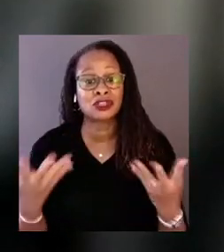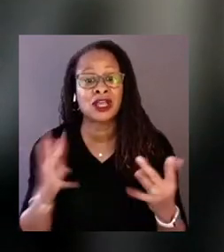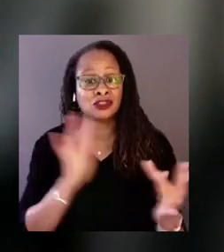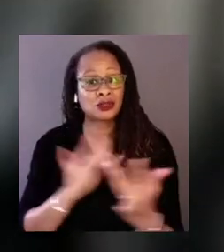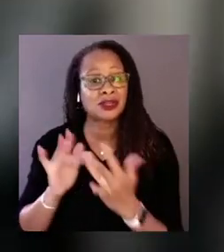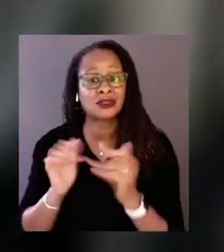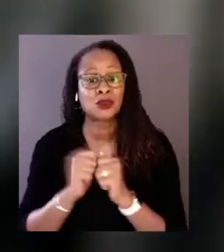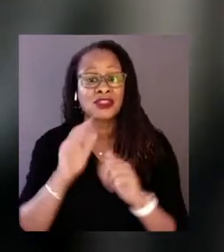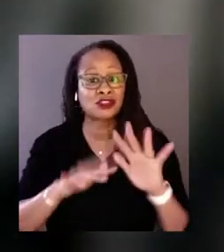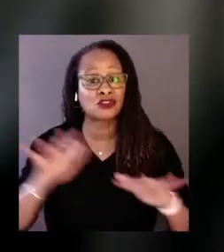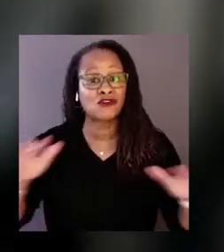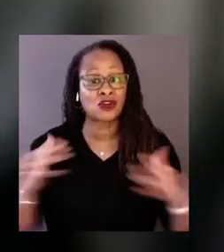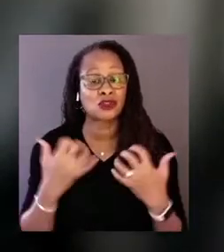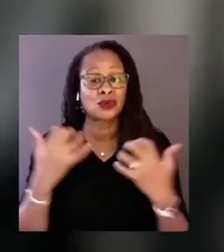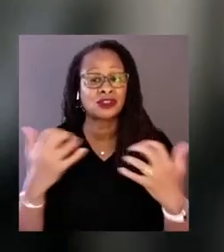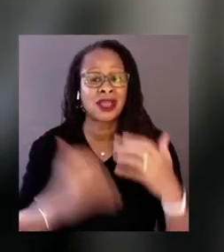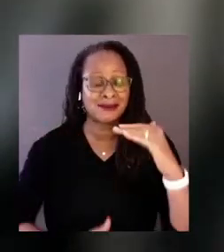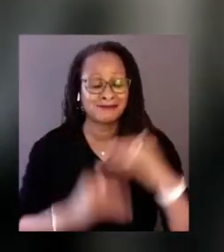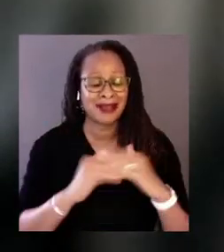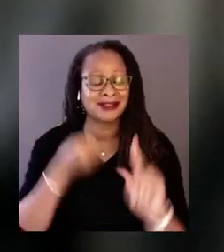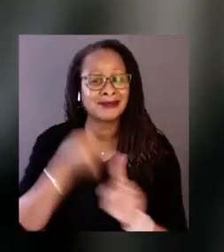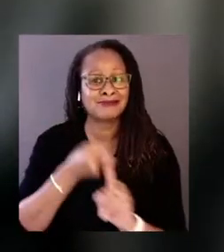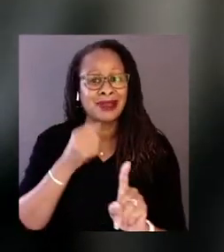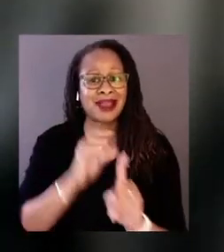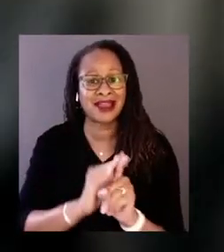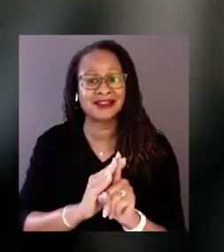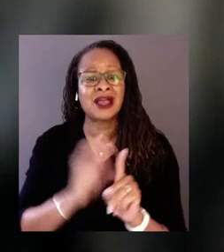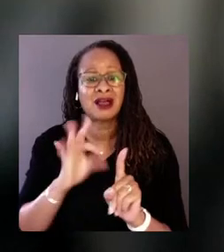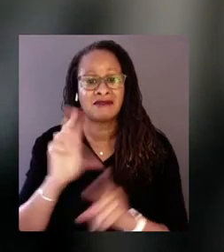and maximize the impact of documentary films.